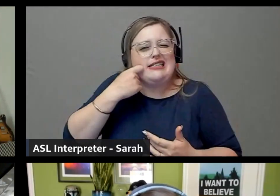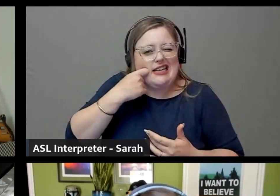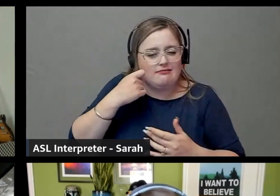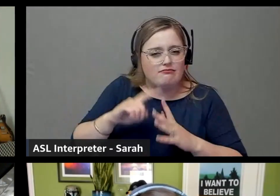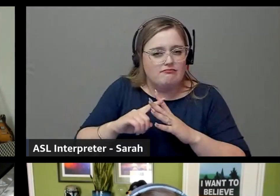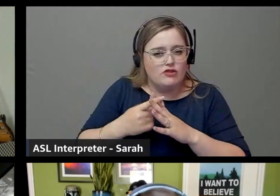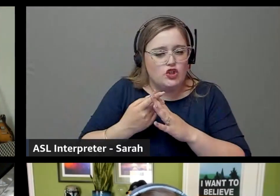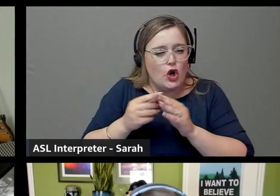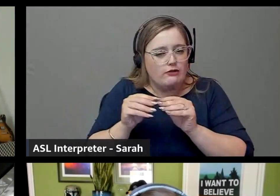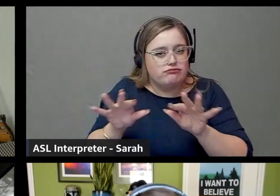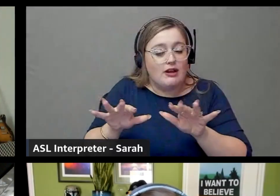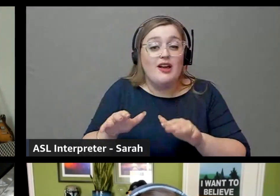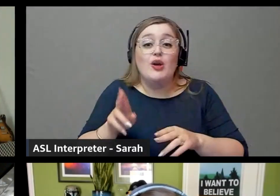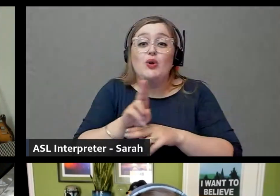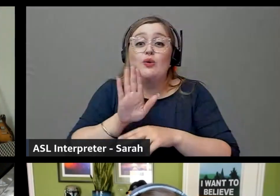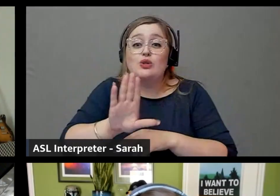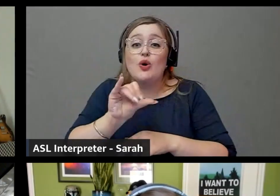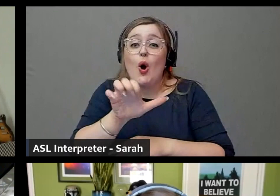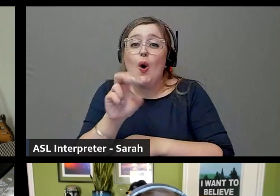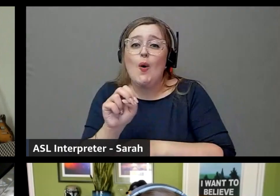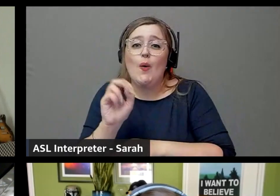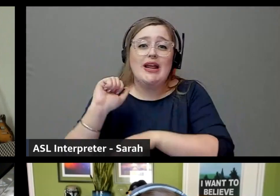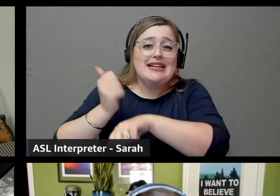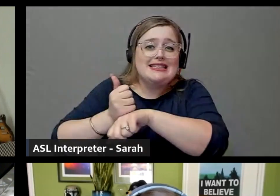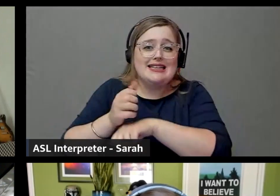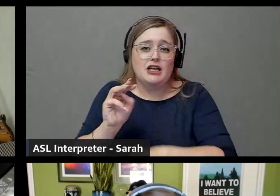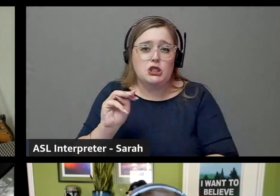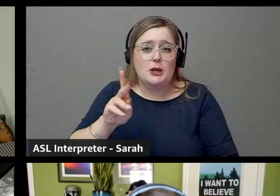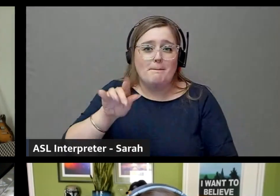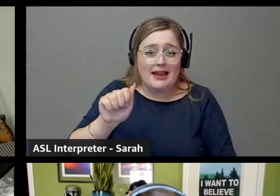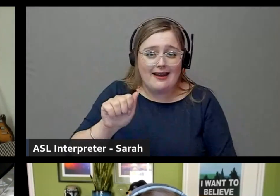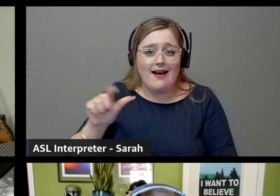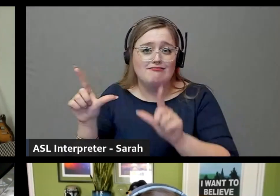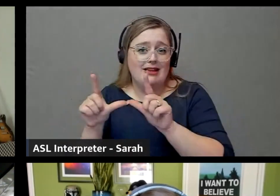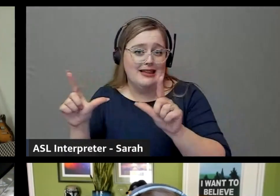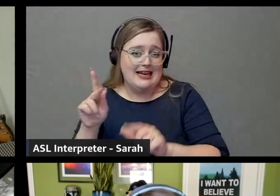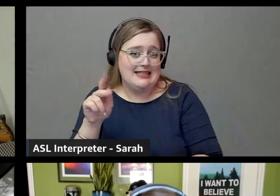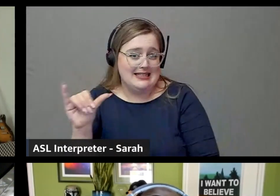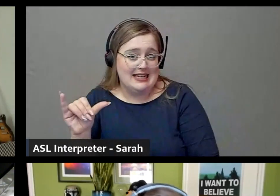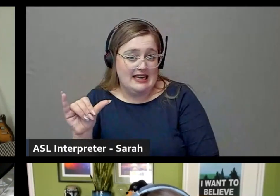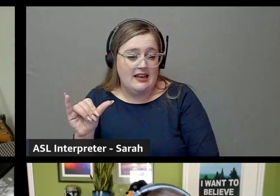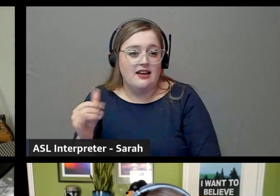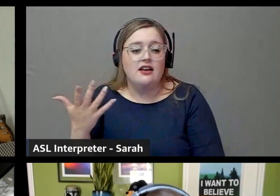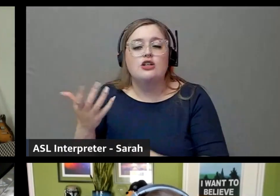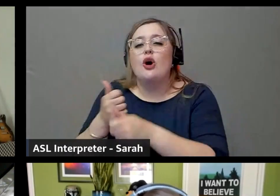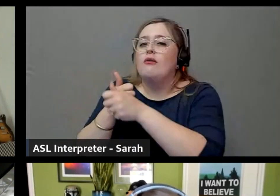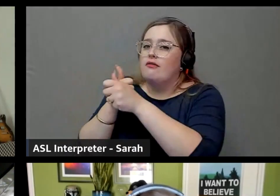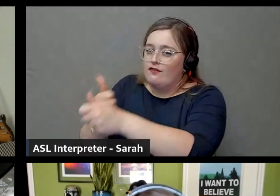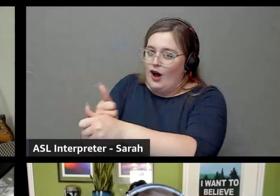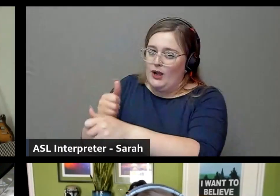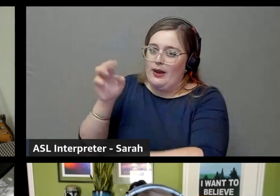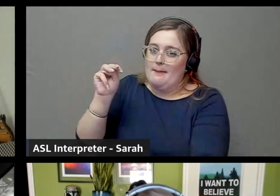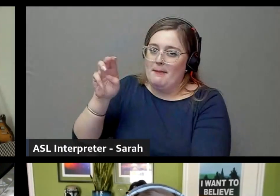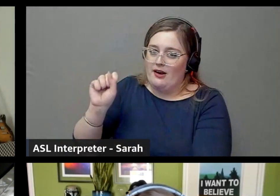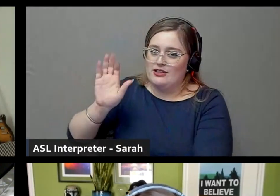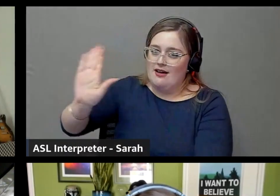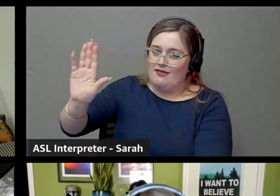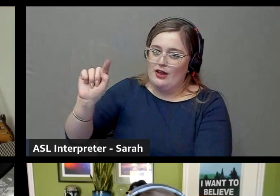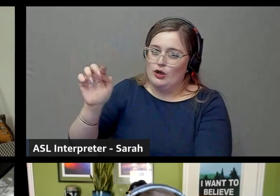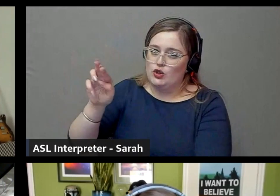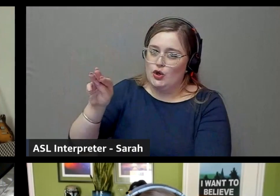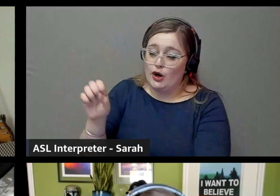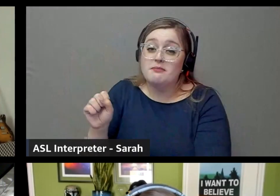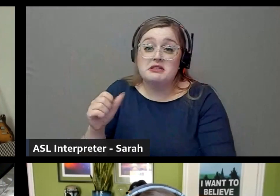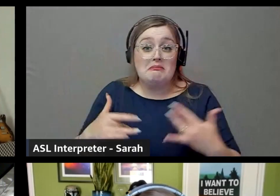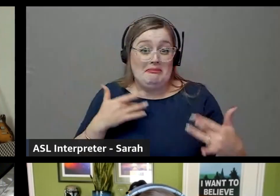ability to use your own installation media and license key. And so according to Microsoft terms. So that's something that's exciting and